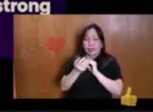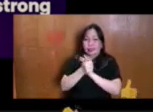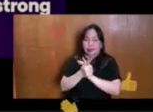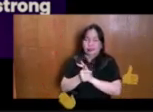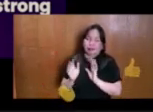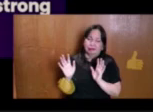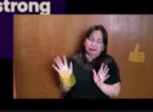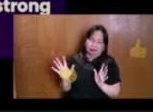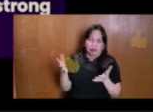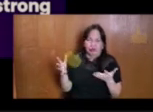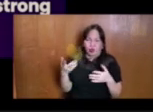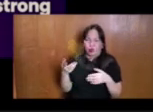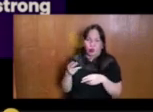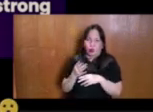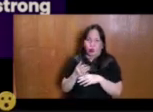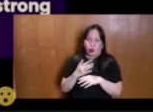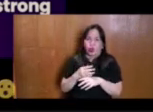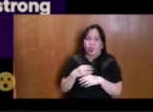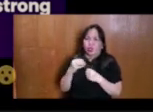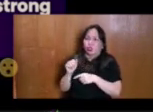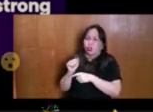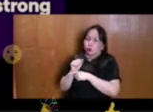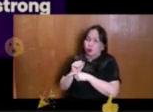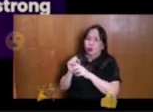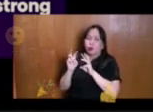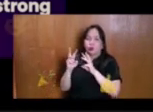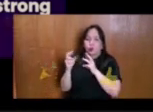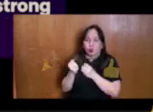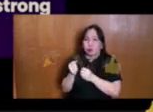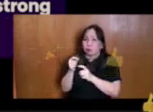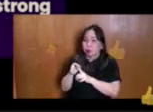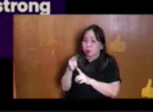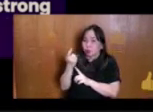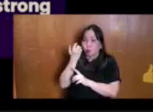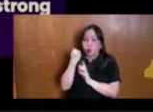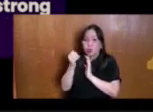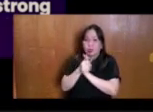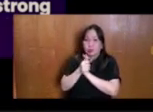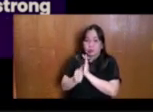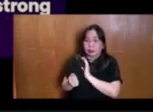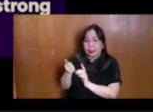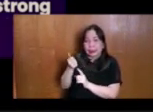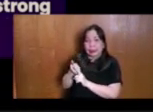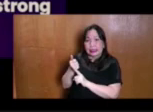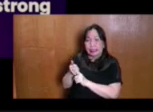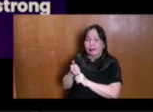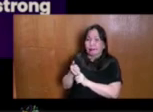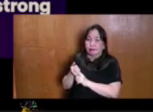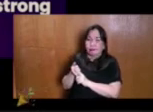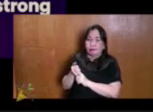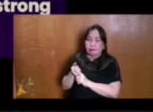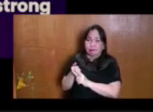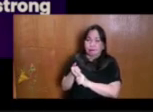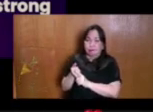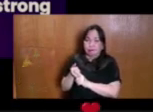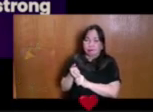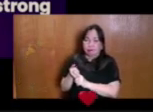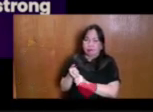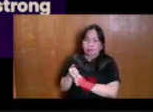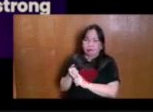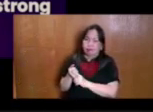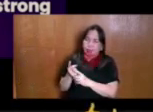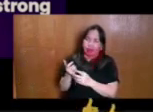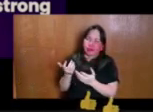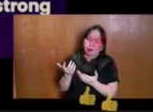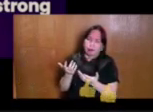take them to all sorts of training workshops, but if they are not willing, if they don't see the forest, so to speak, they don't